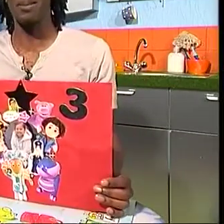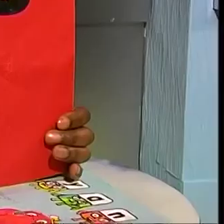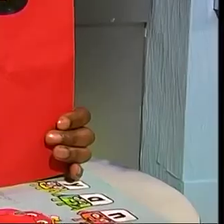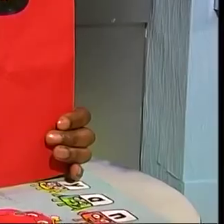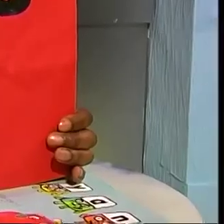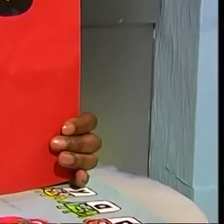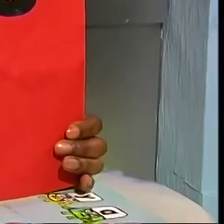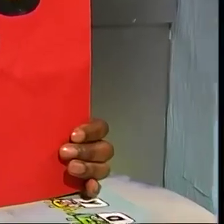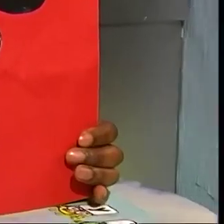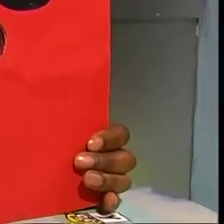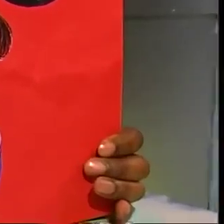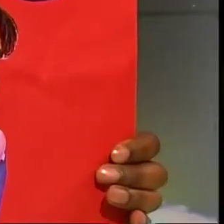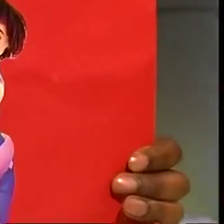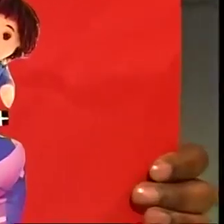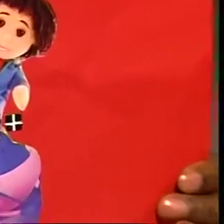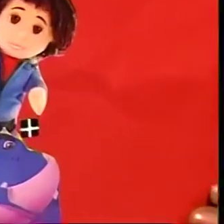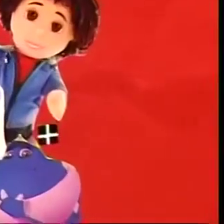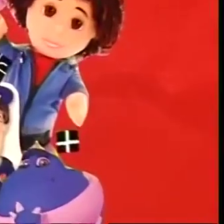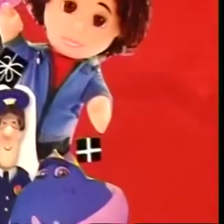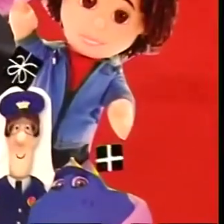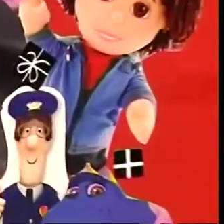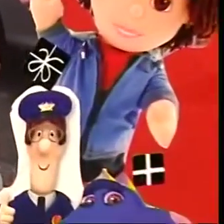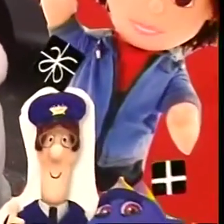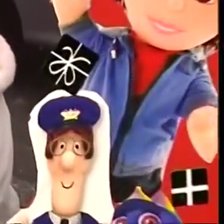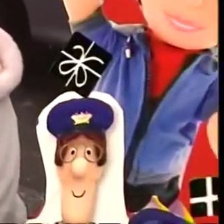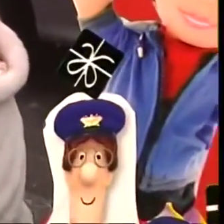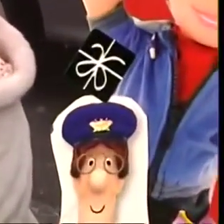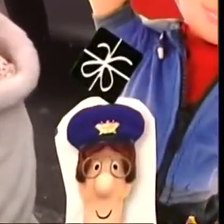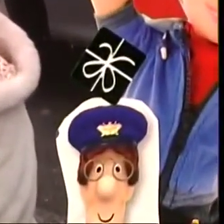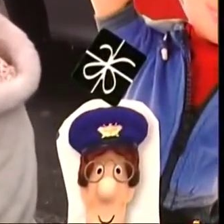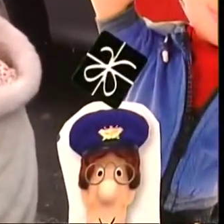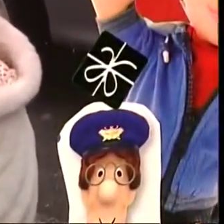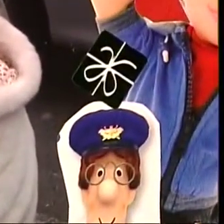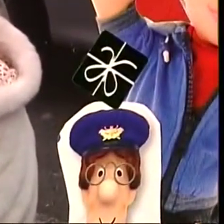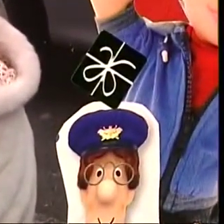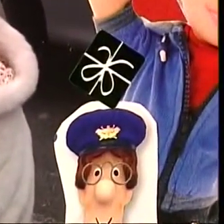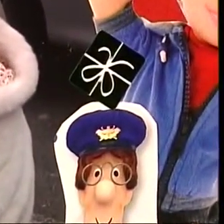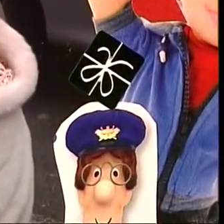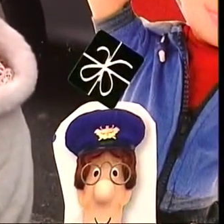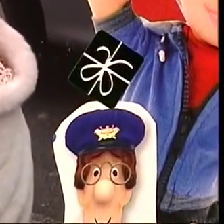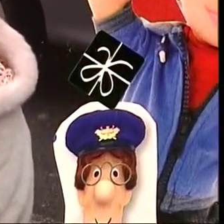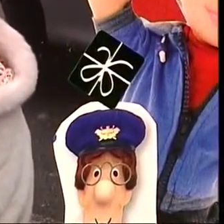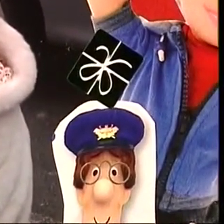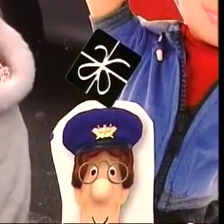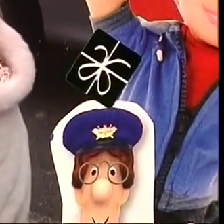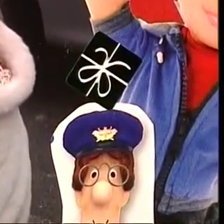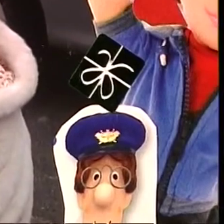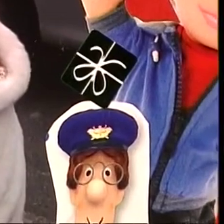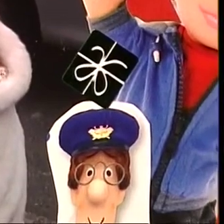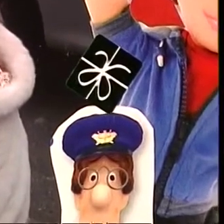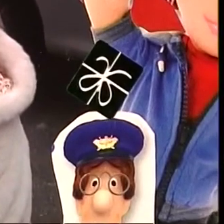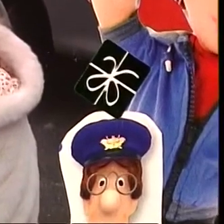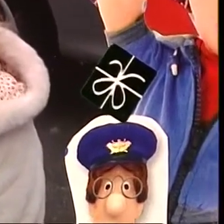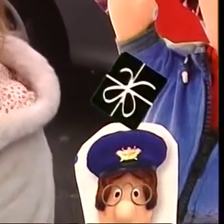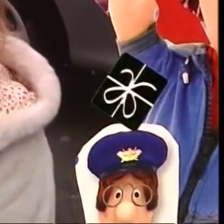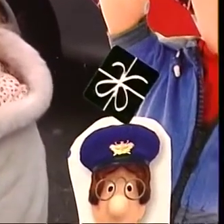to the birthday girl, Daisy, who is 3 today. Happy birthday, Daisy. Look at those lovely smiling teeth there. And this card comes